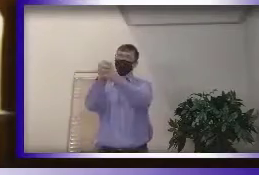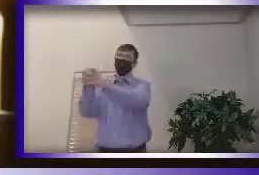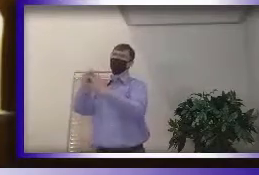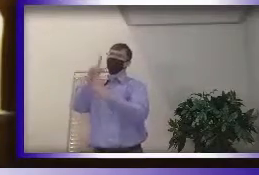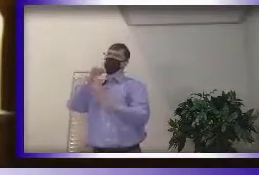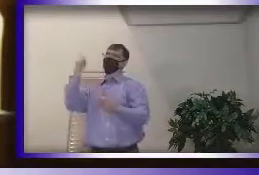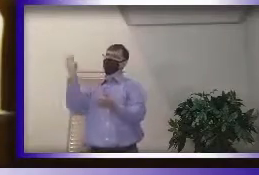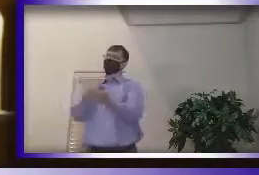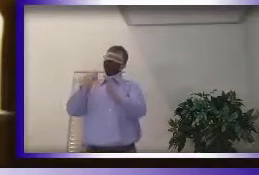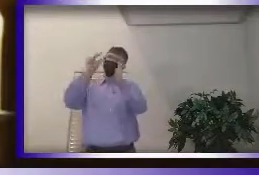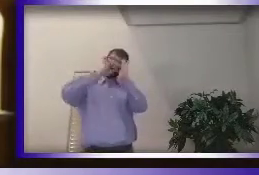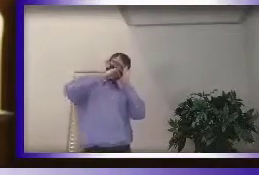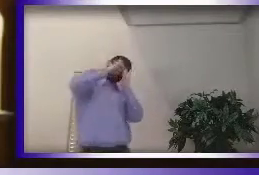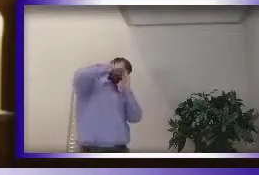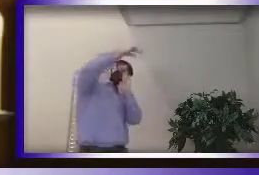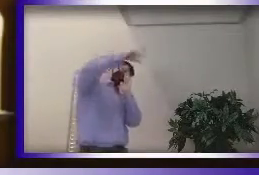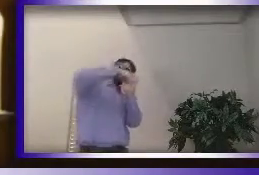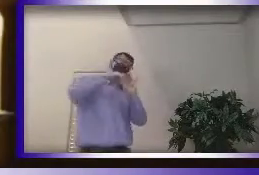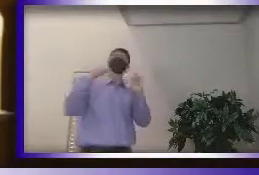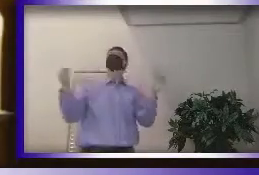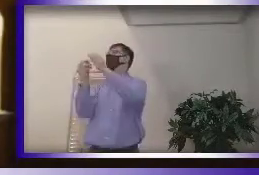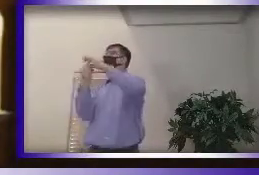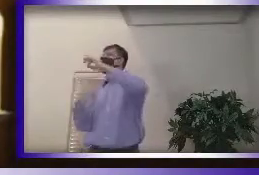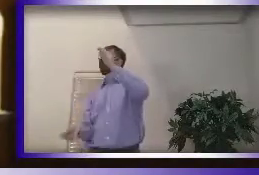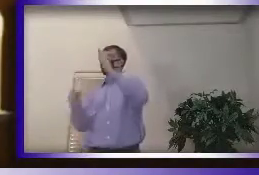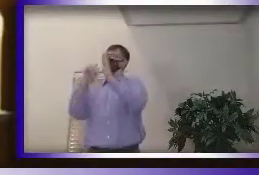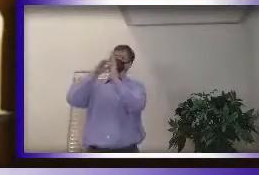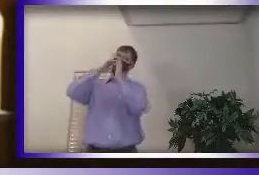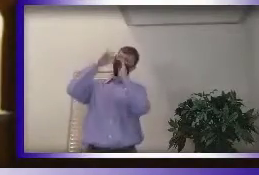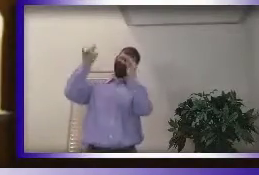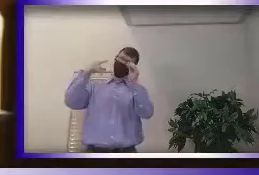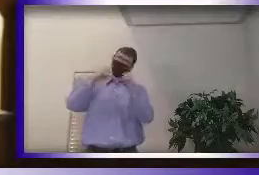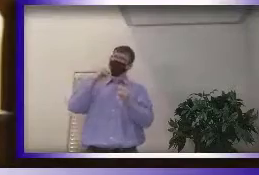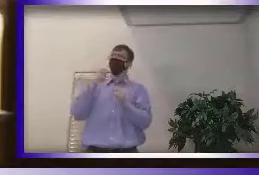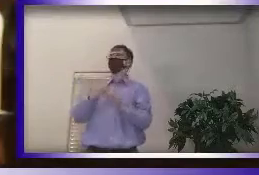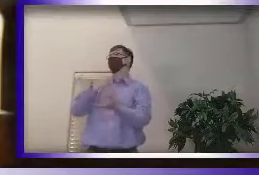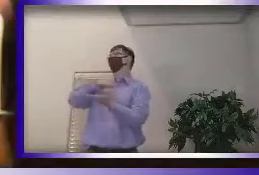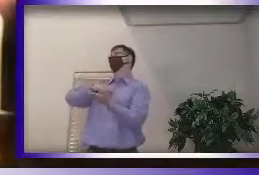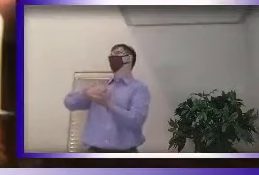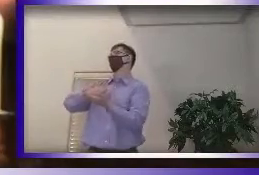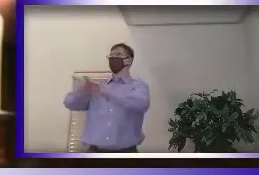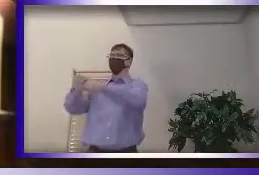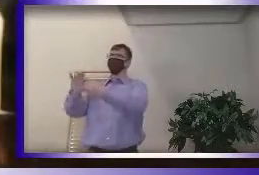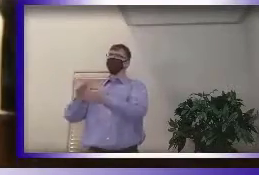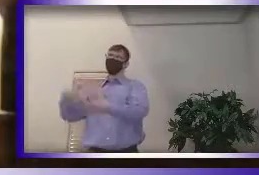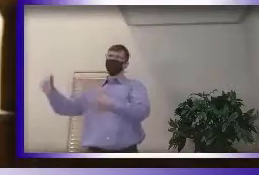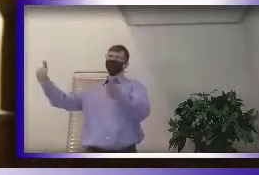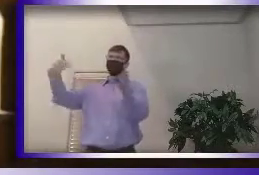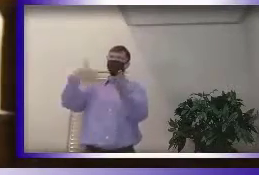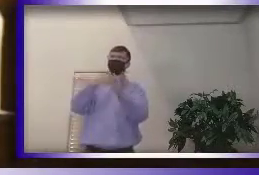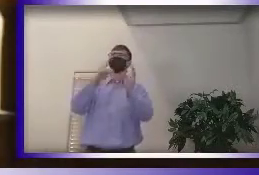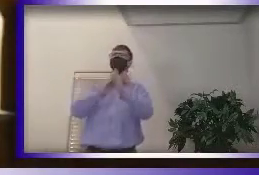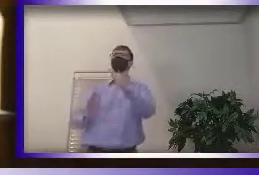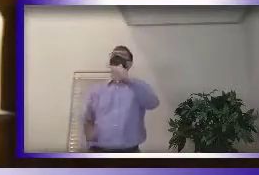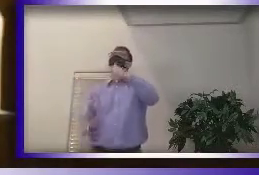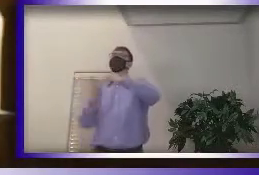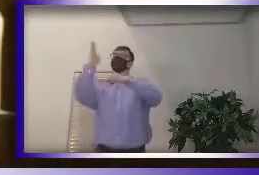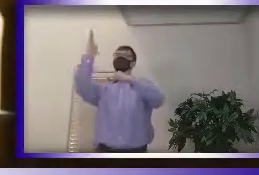a barrage of bad news. I have yet to see CNN stop regular TV